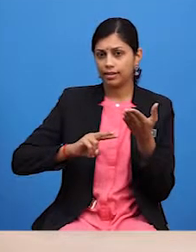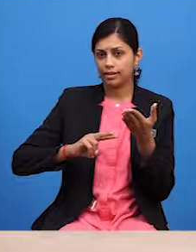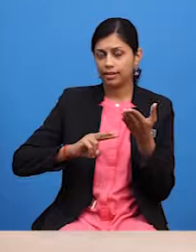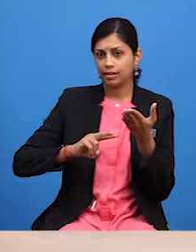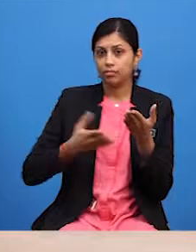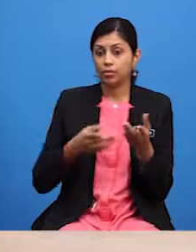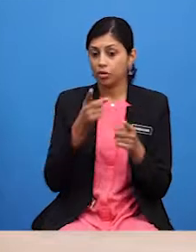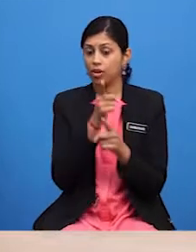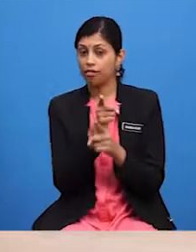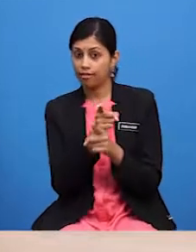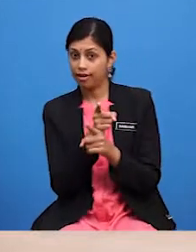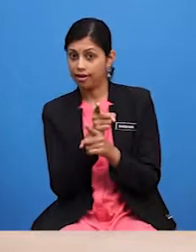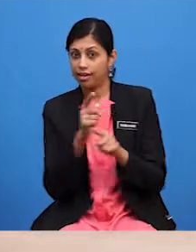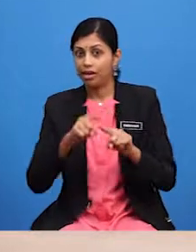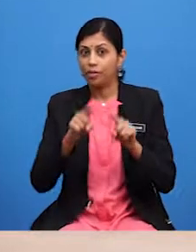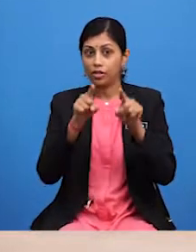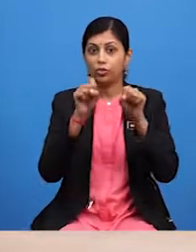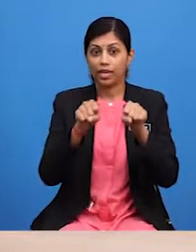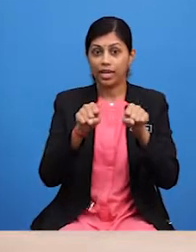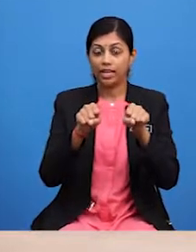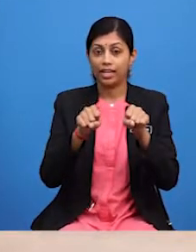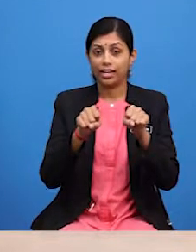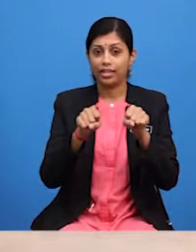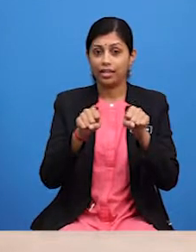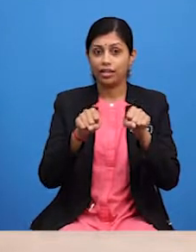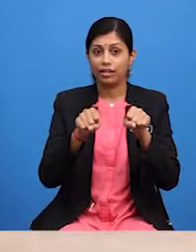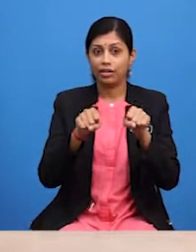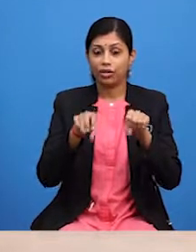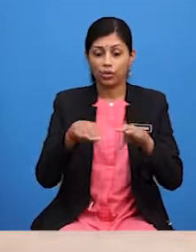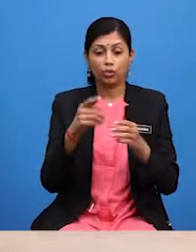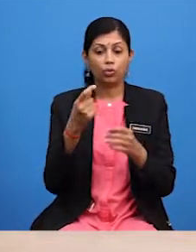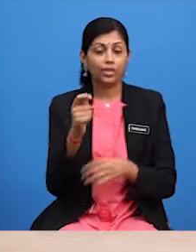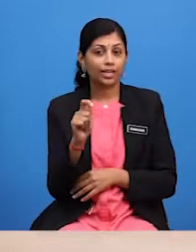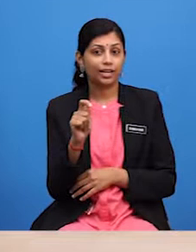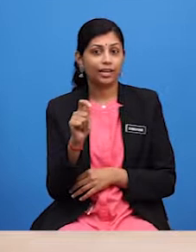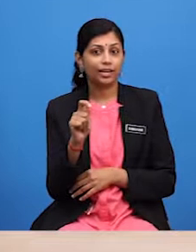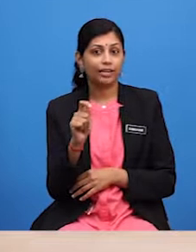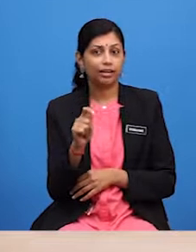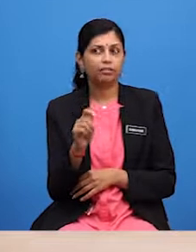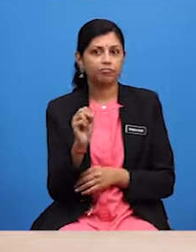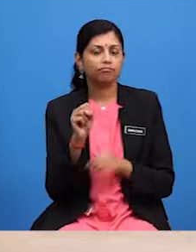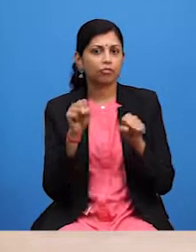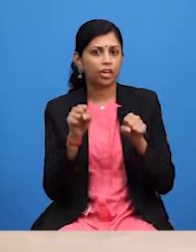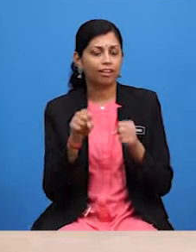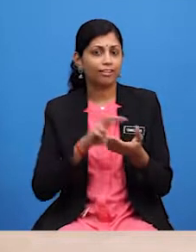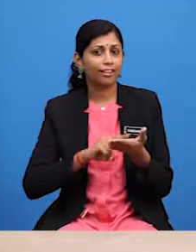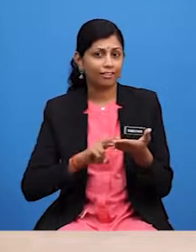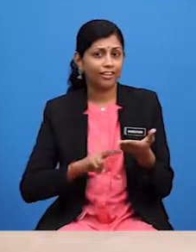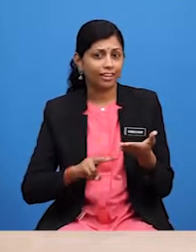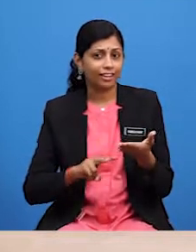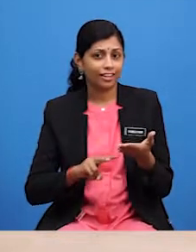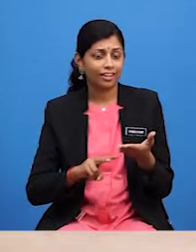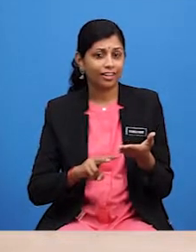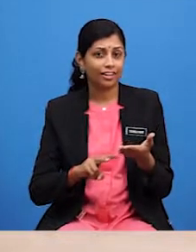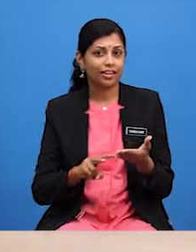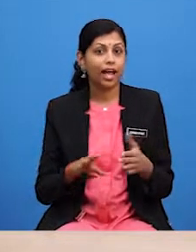able to fix this problem based on your previous reading exercises and you remember how the words